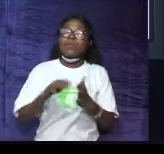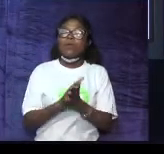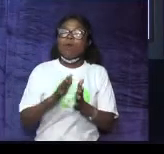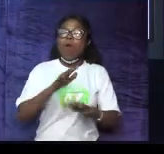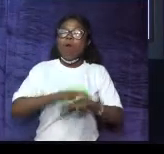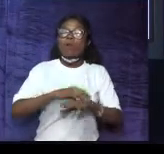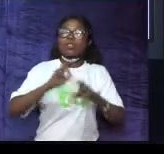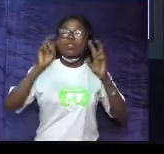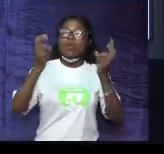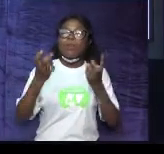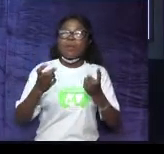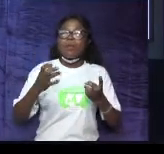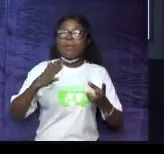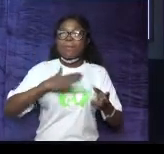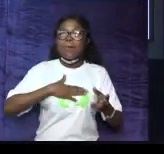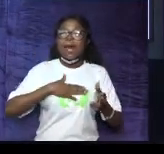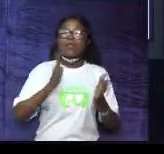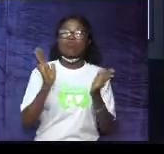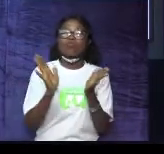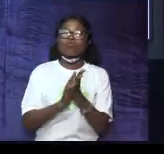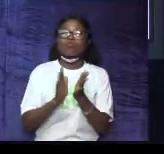topic, my school.